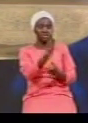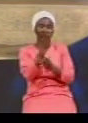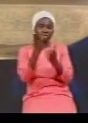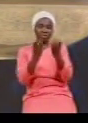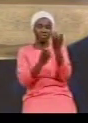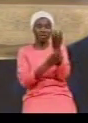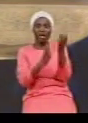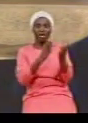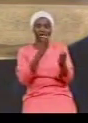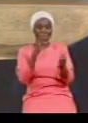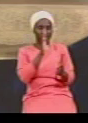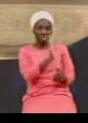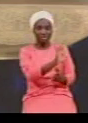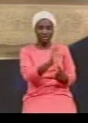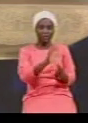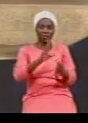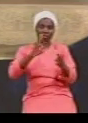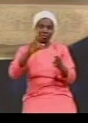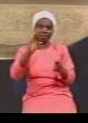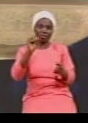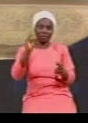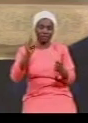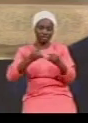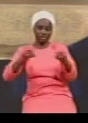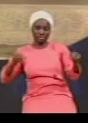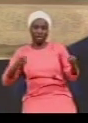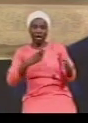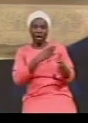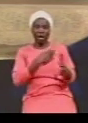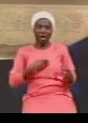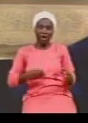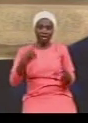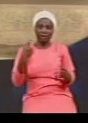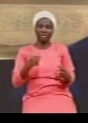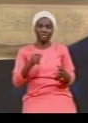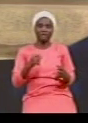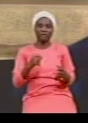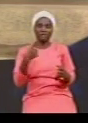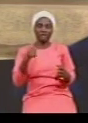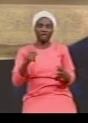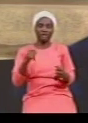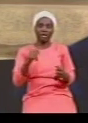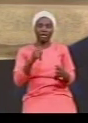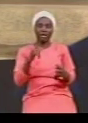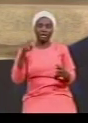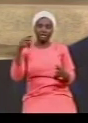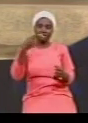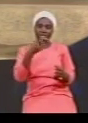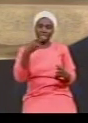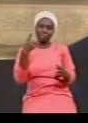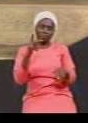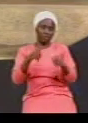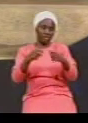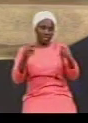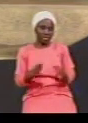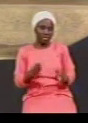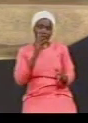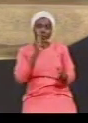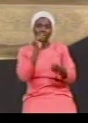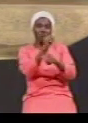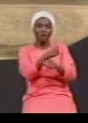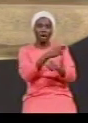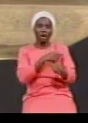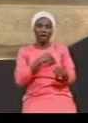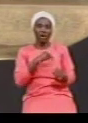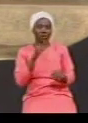was conquering. And when he laid down the rod, the Amalekites were conquering. And he raised up the hand permanently.